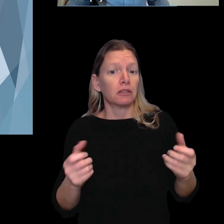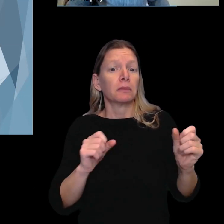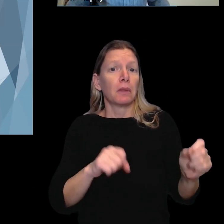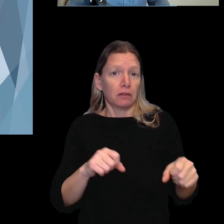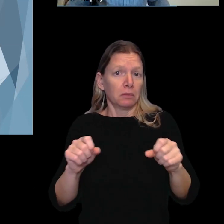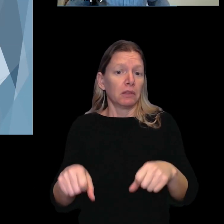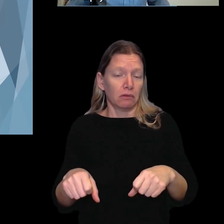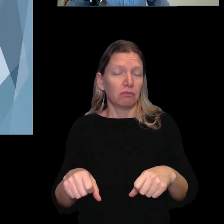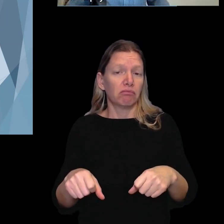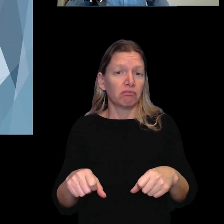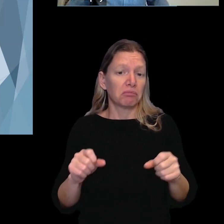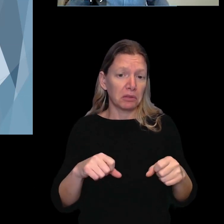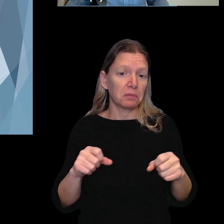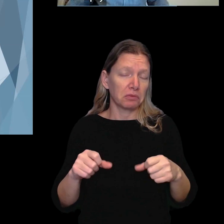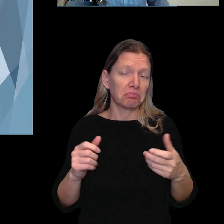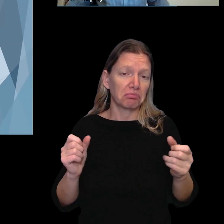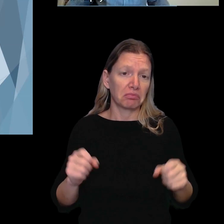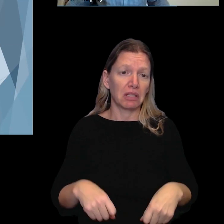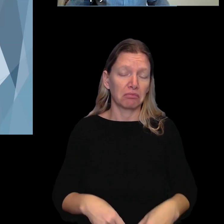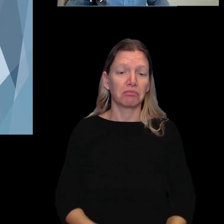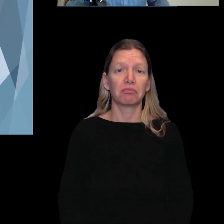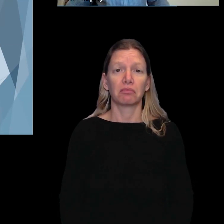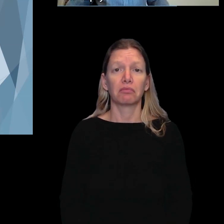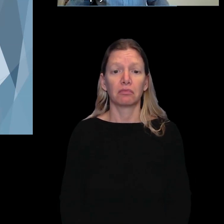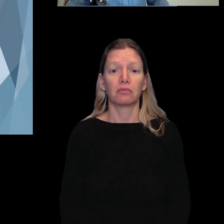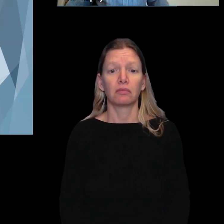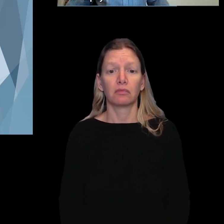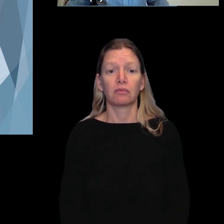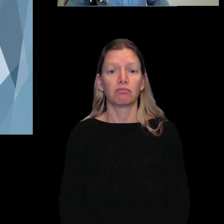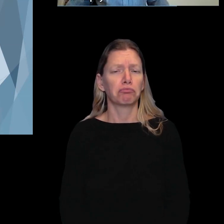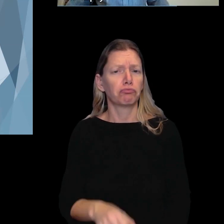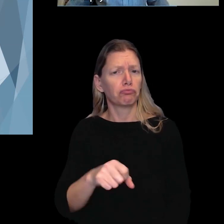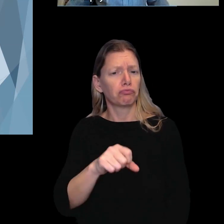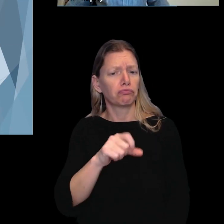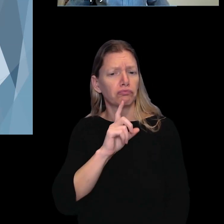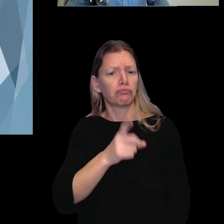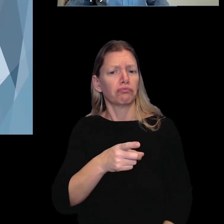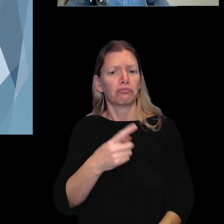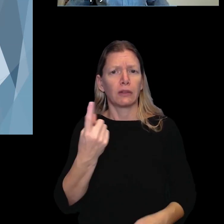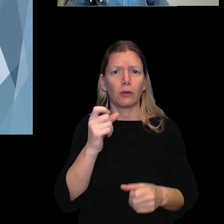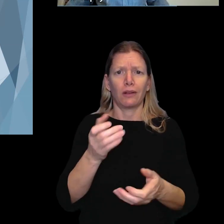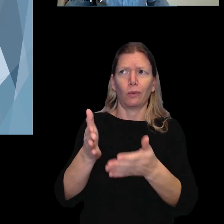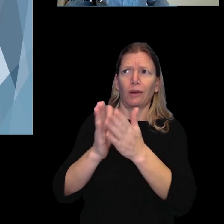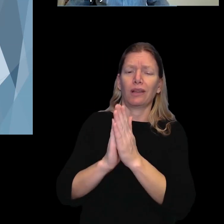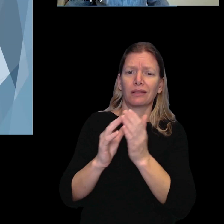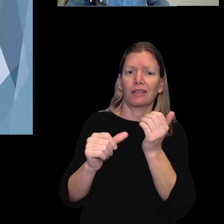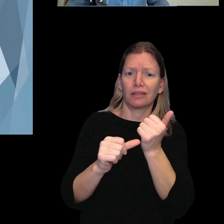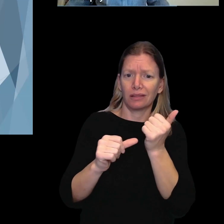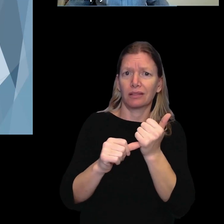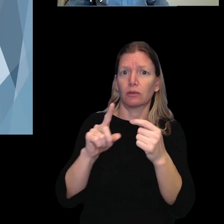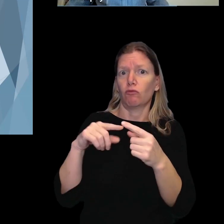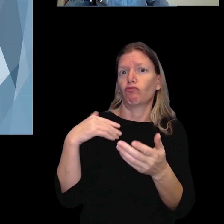I guess it's possible that someone could. Certainly, someone can